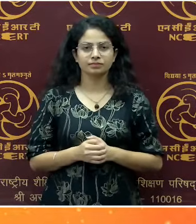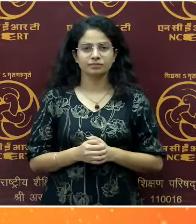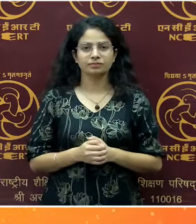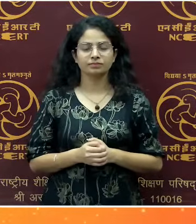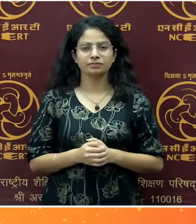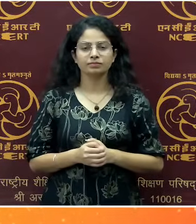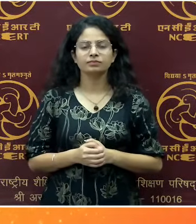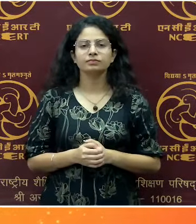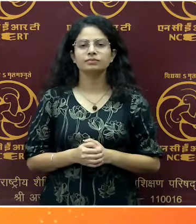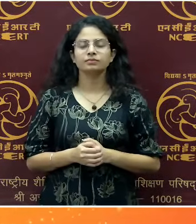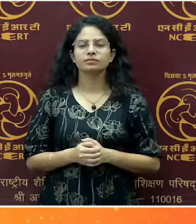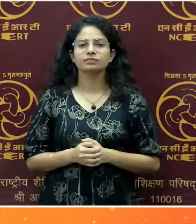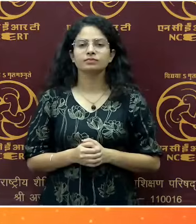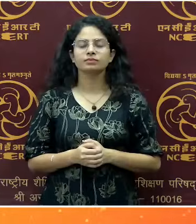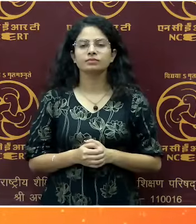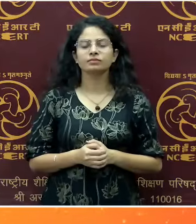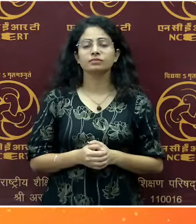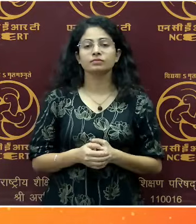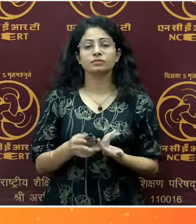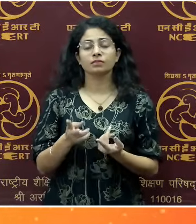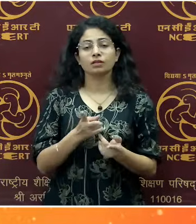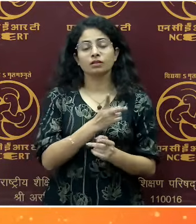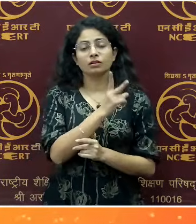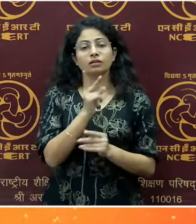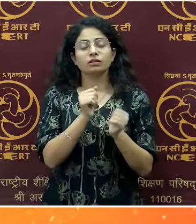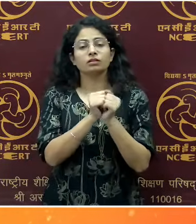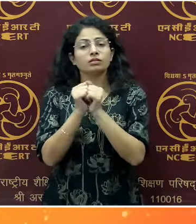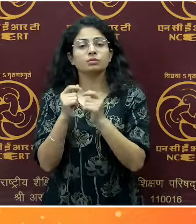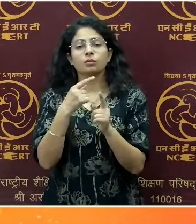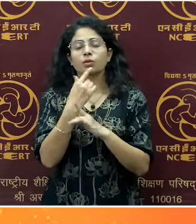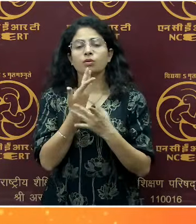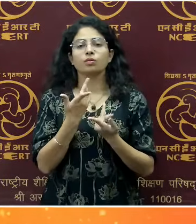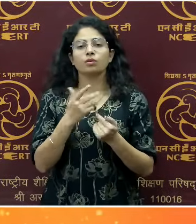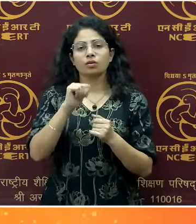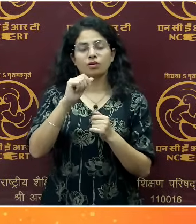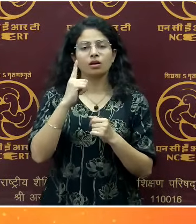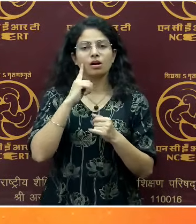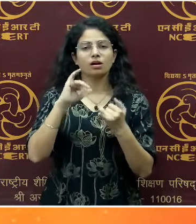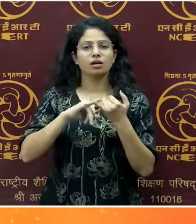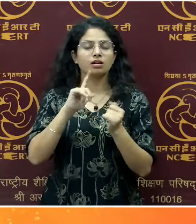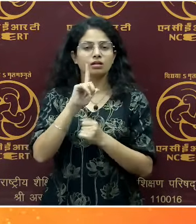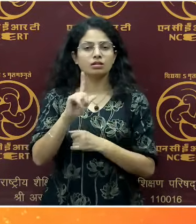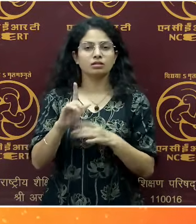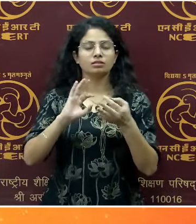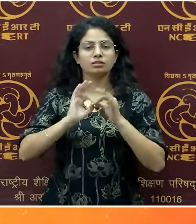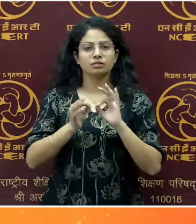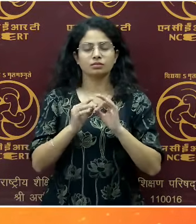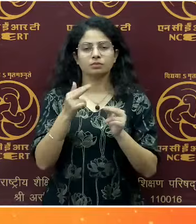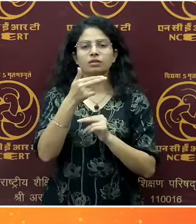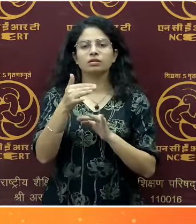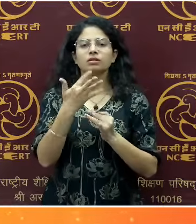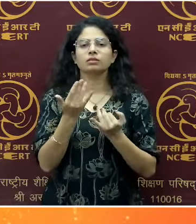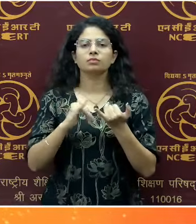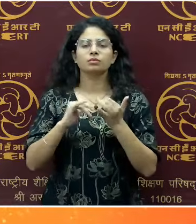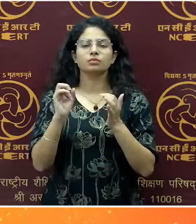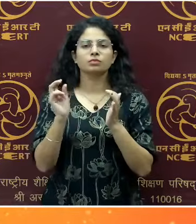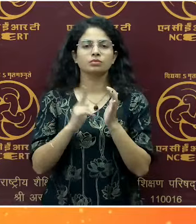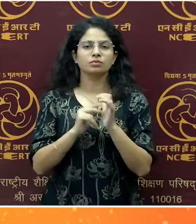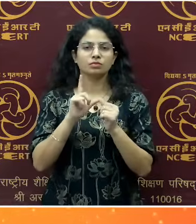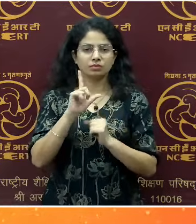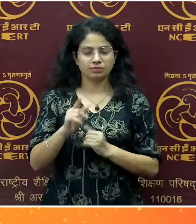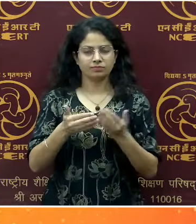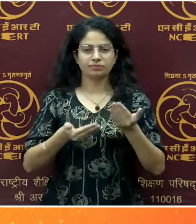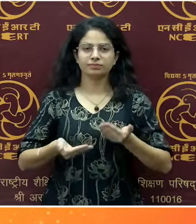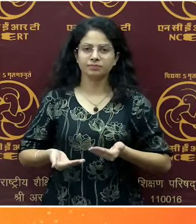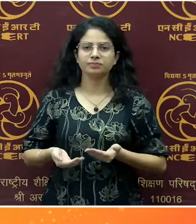you so much. We both are accompanied by our Indian Sign Language interpreter, Ms. Sonal. Namaskar, Sonal. A very warm welcome to